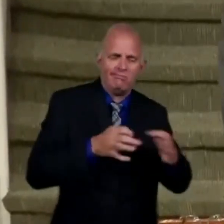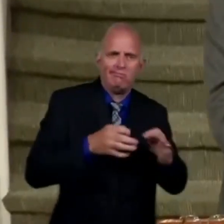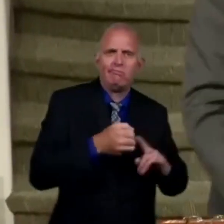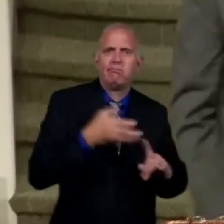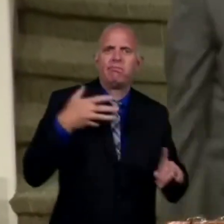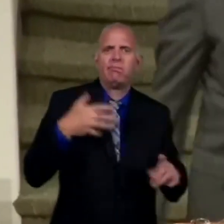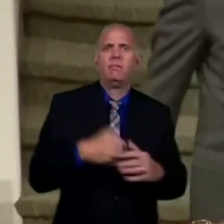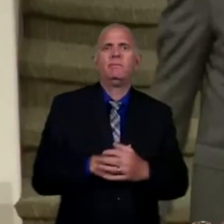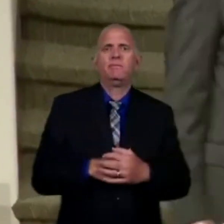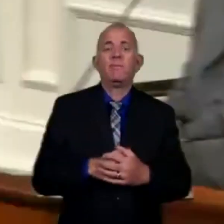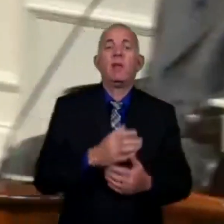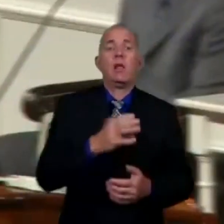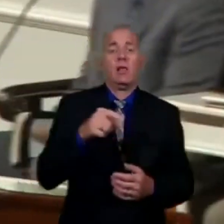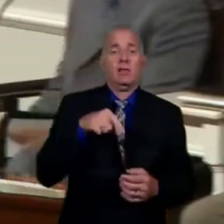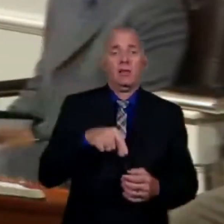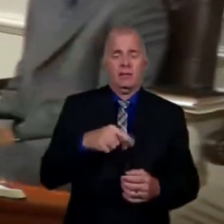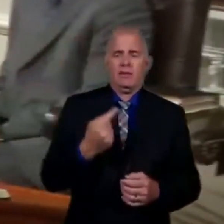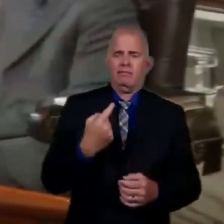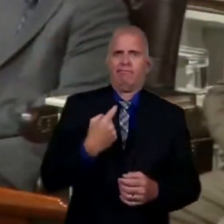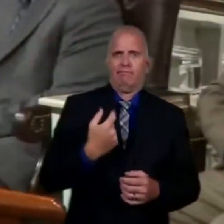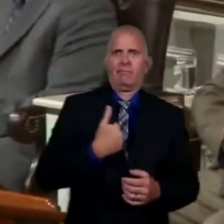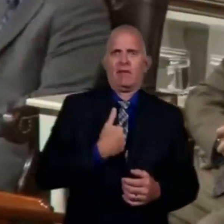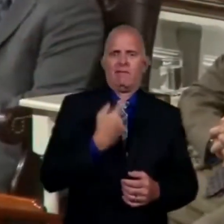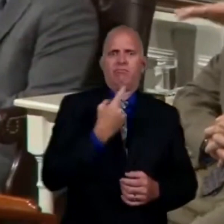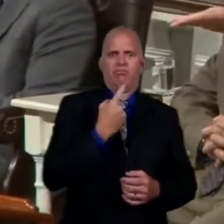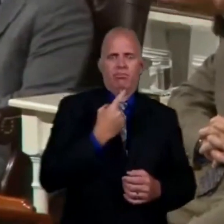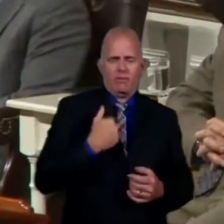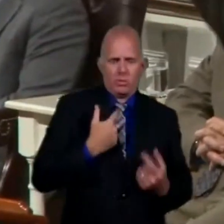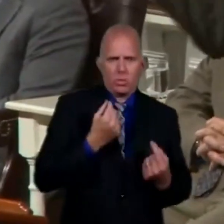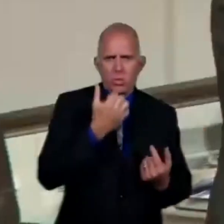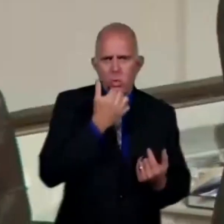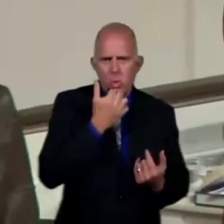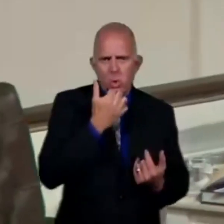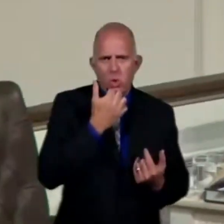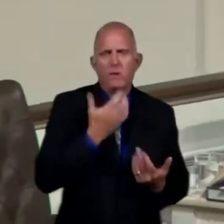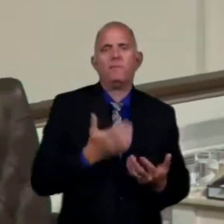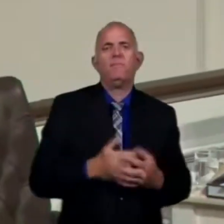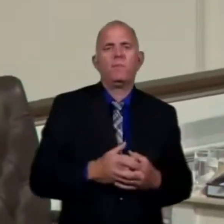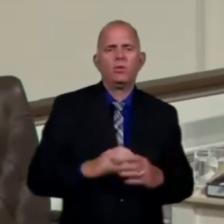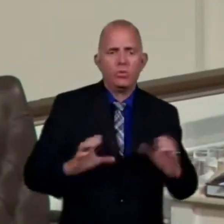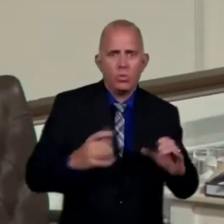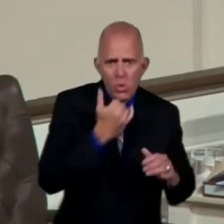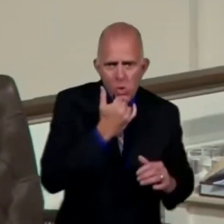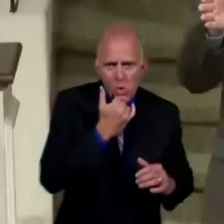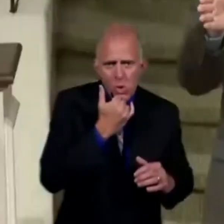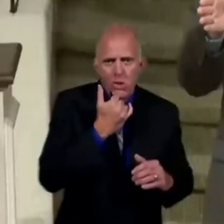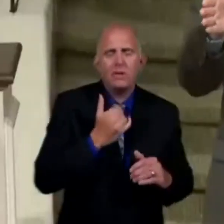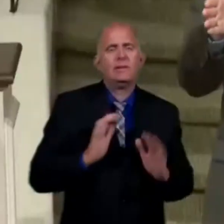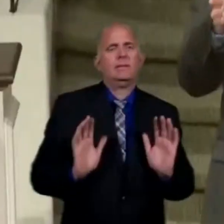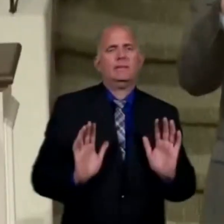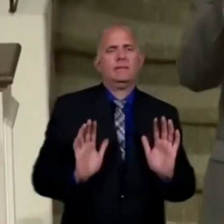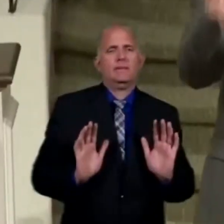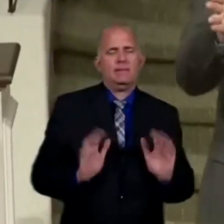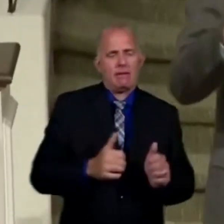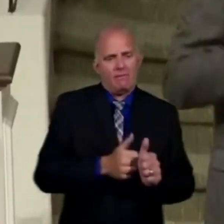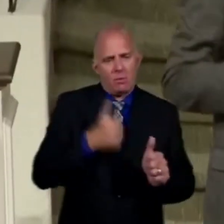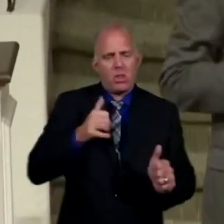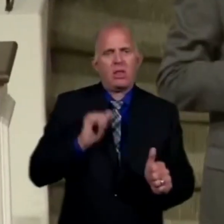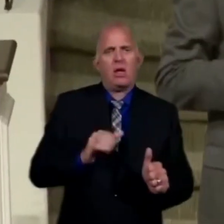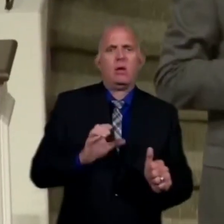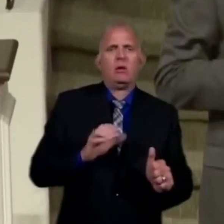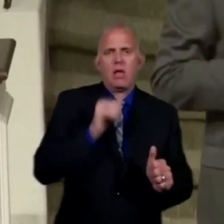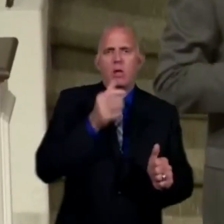for reproof. That's what's not right. It's to say, when you do something wrong, don't do that, John. That's not